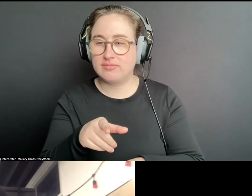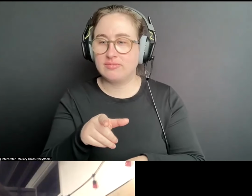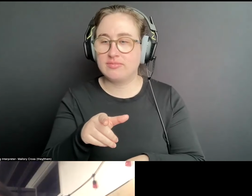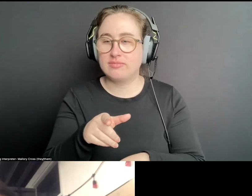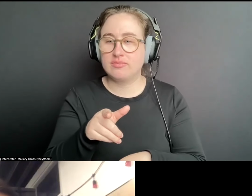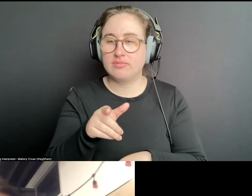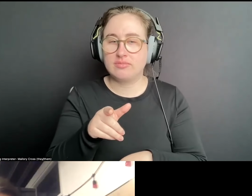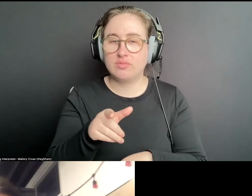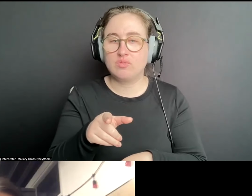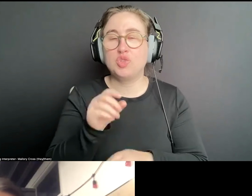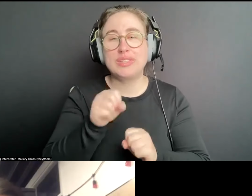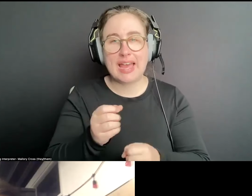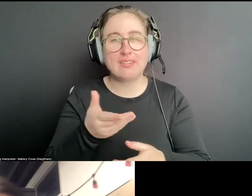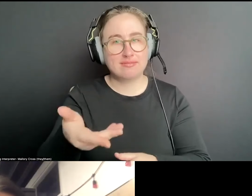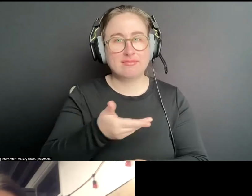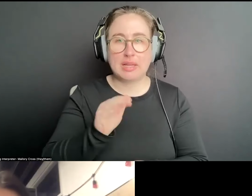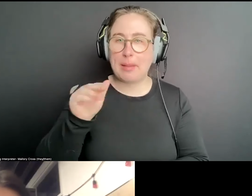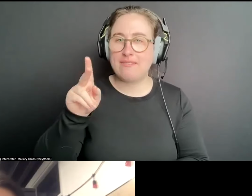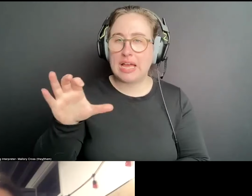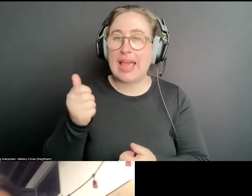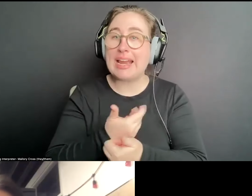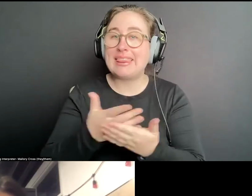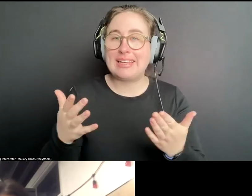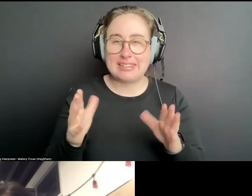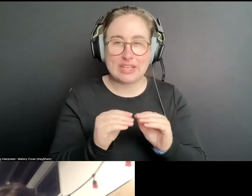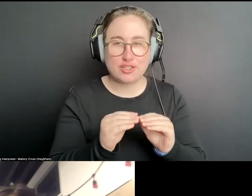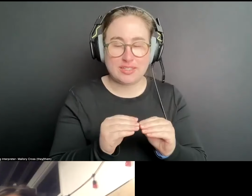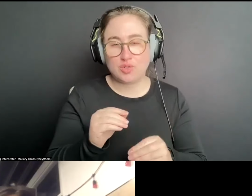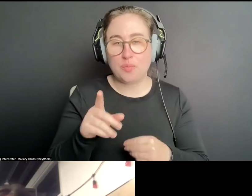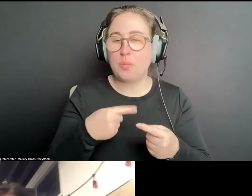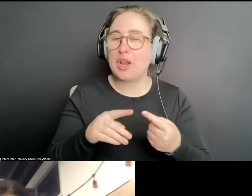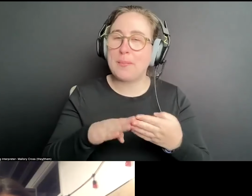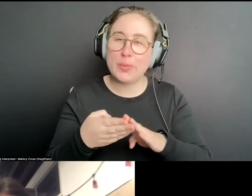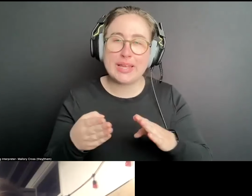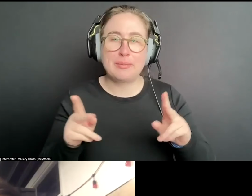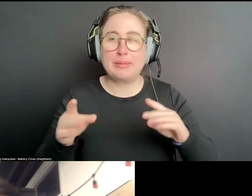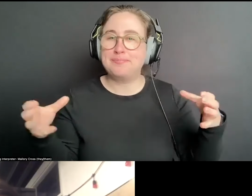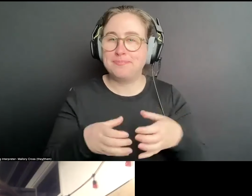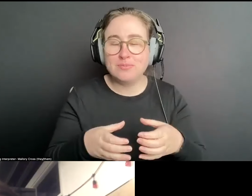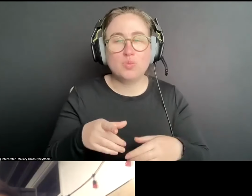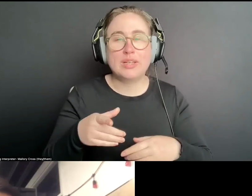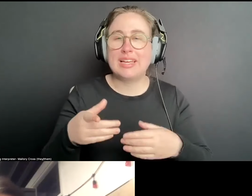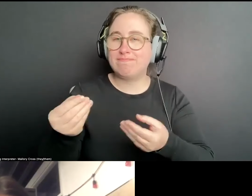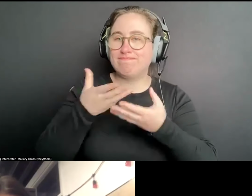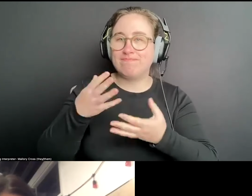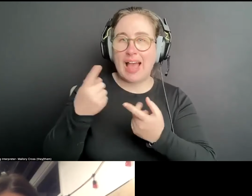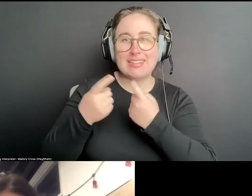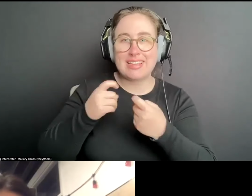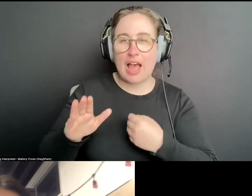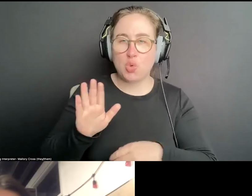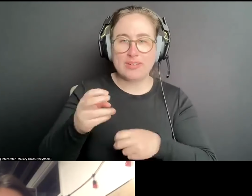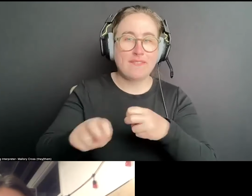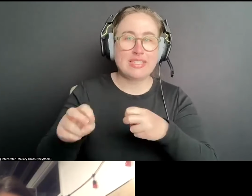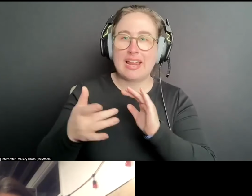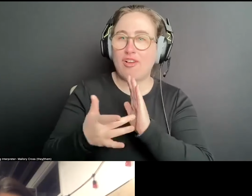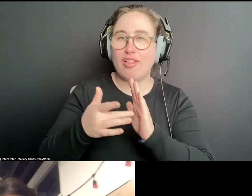Preservation Anything session. So it's where all the respondents and community members get to come together. You can ask us your toughest technical question and we'll all chat together